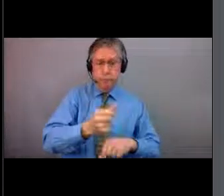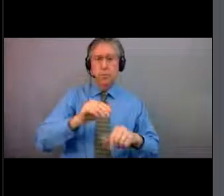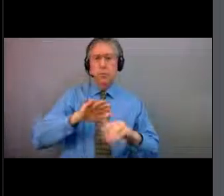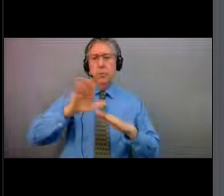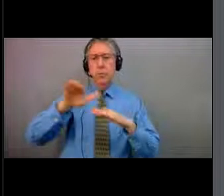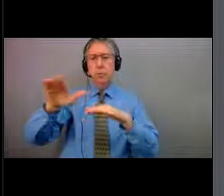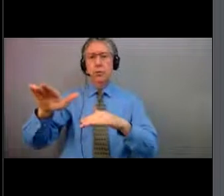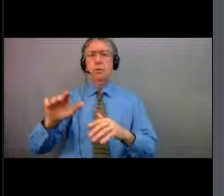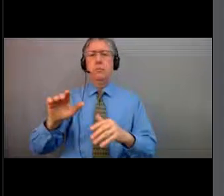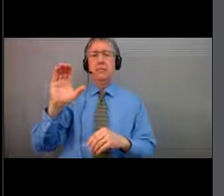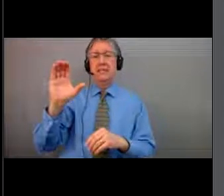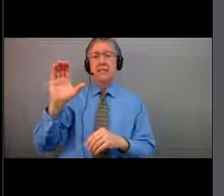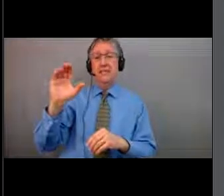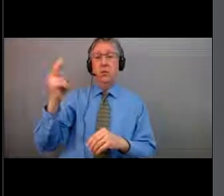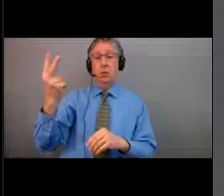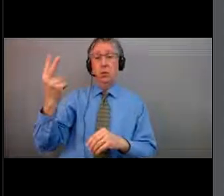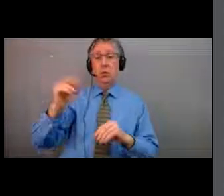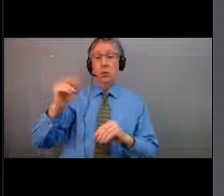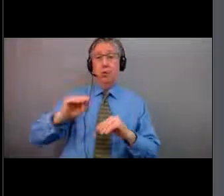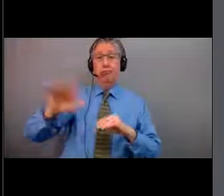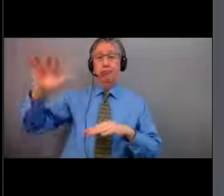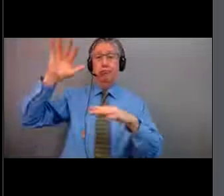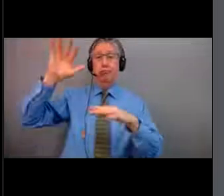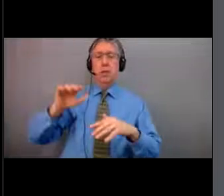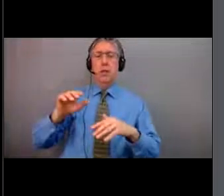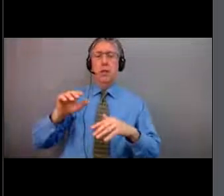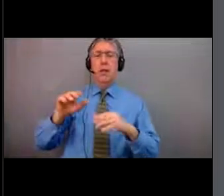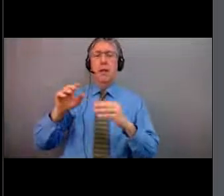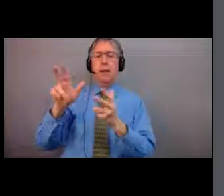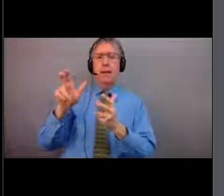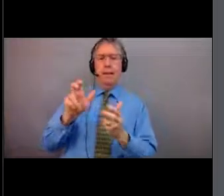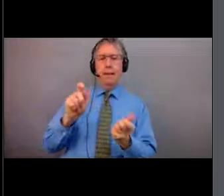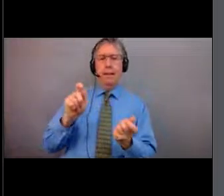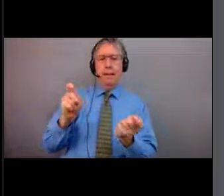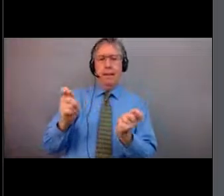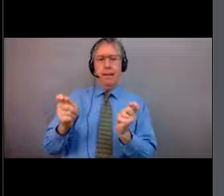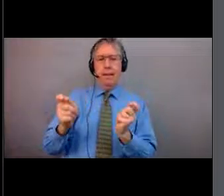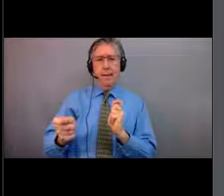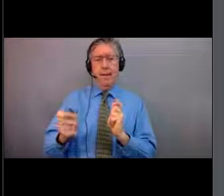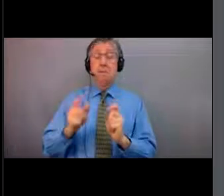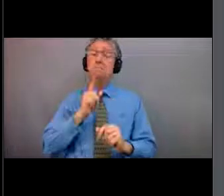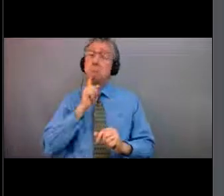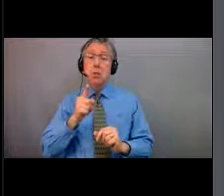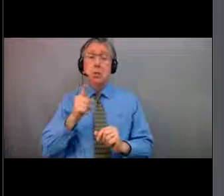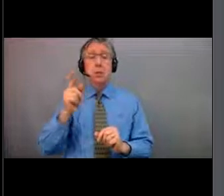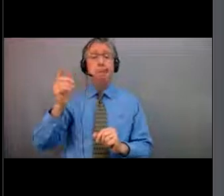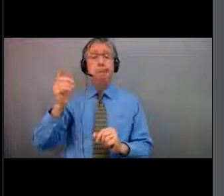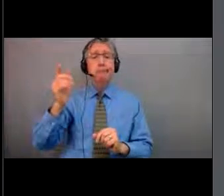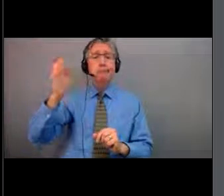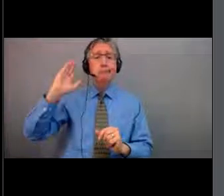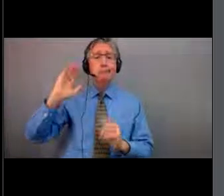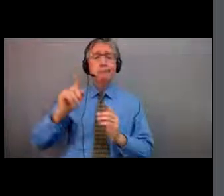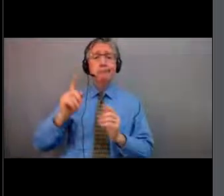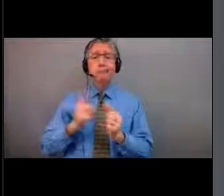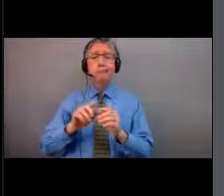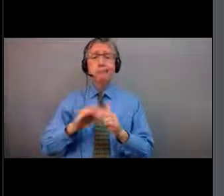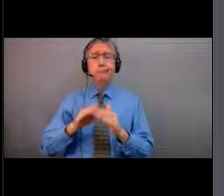CO2 in the atmosphere. And the concept was very simple in the beginning, that the current